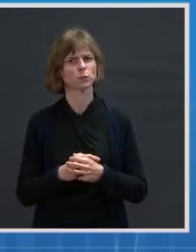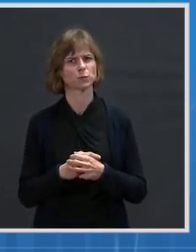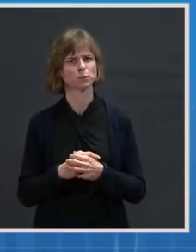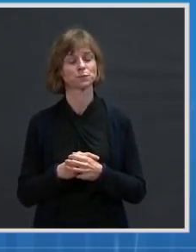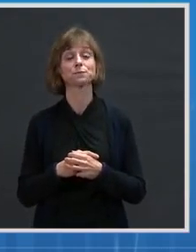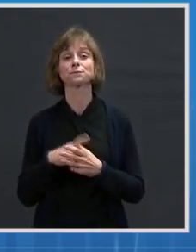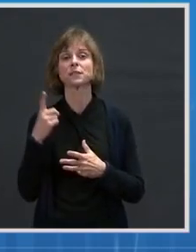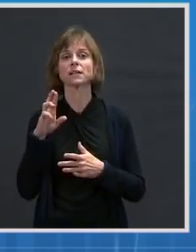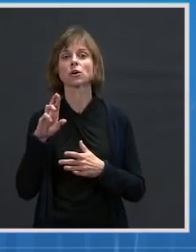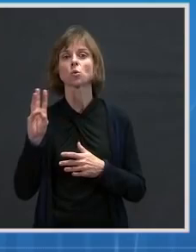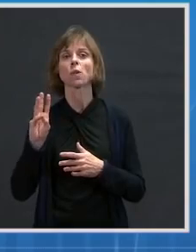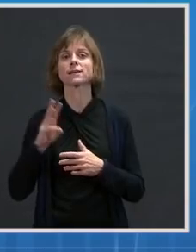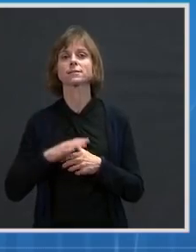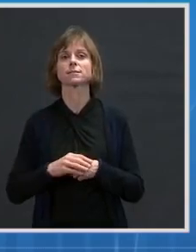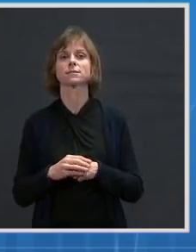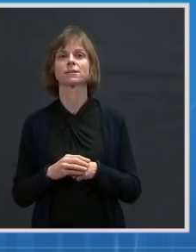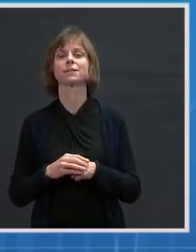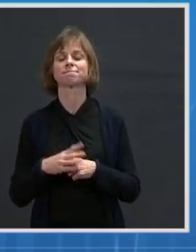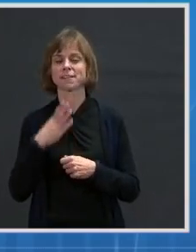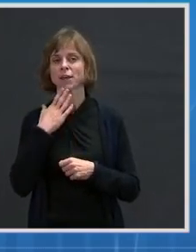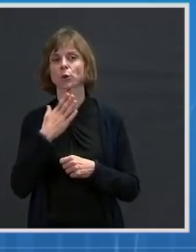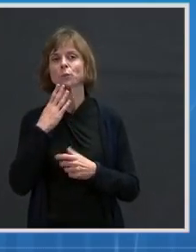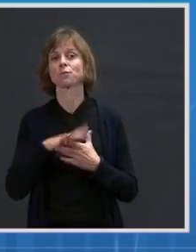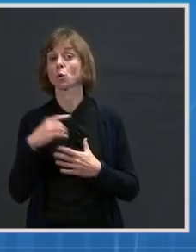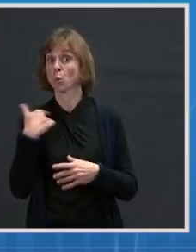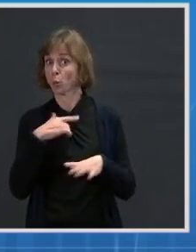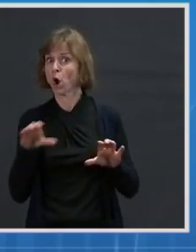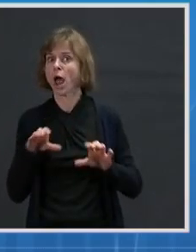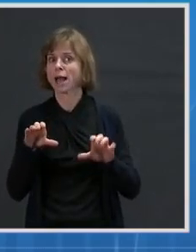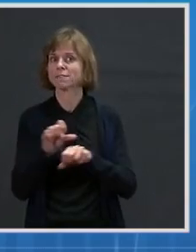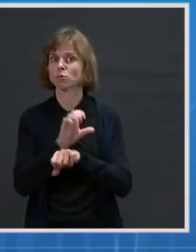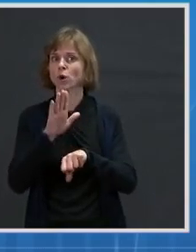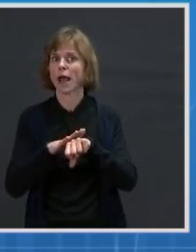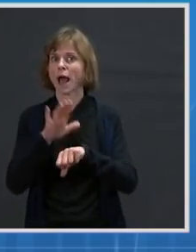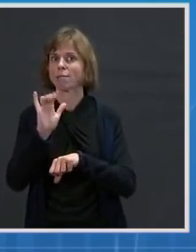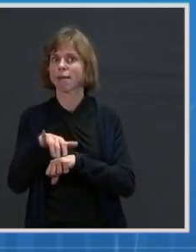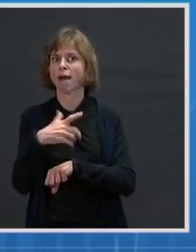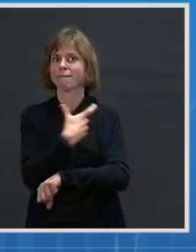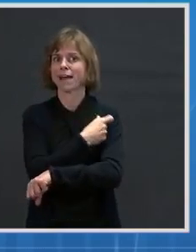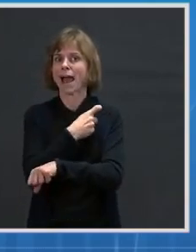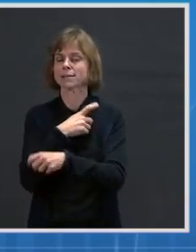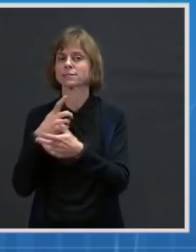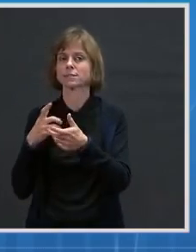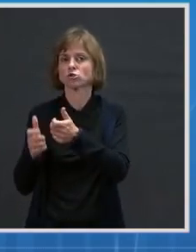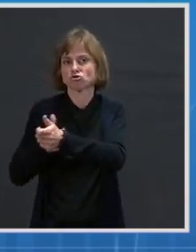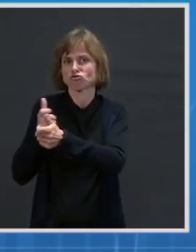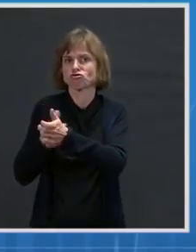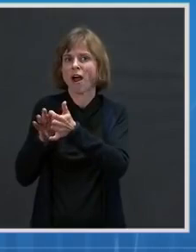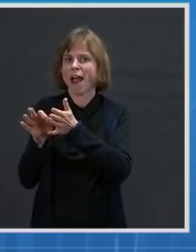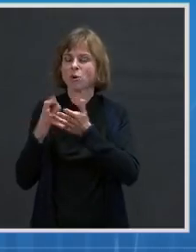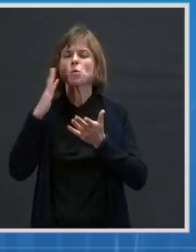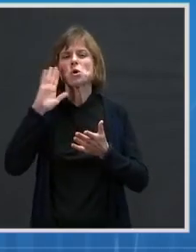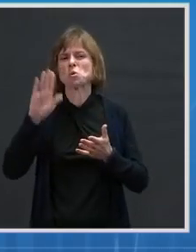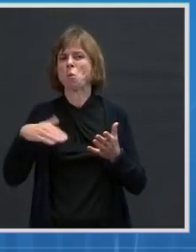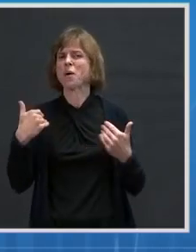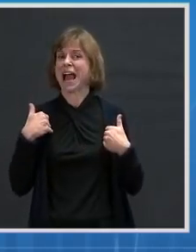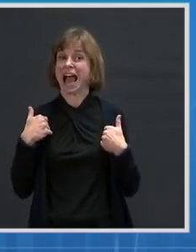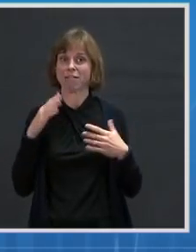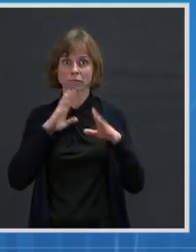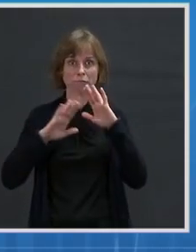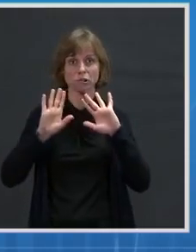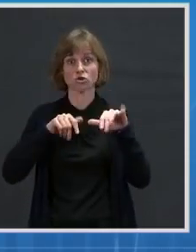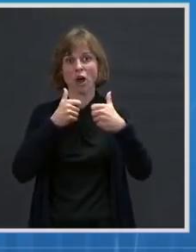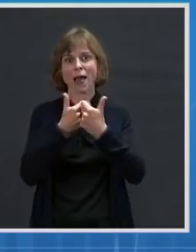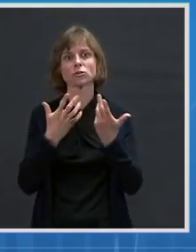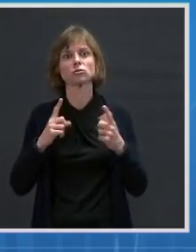Dr. Walensky. Yeah, thank you for that. We are actively working on the vaccine tracker. We recognize there are challenges in rolling it out, and we